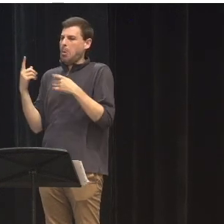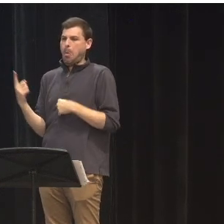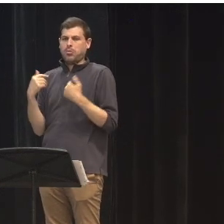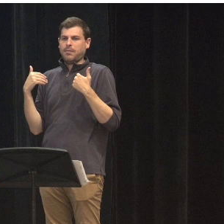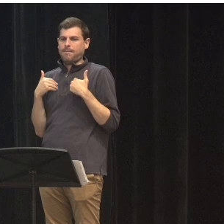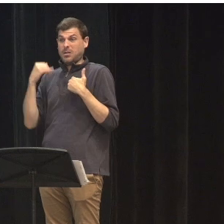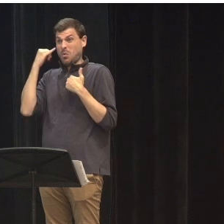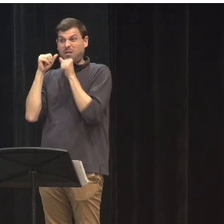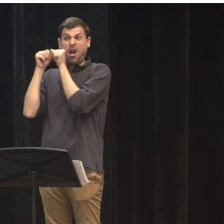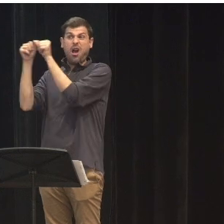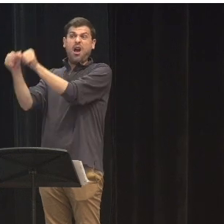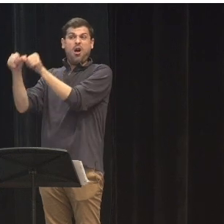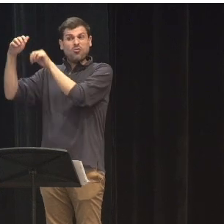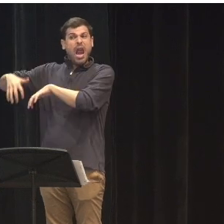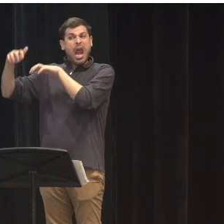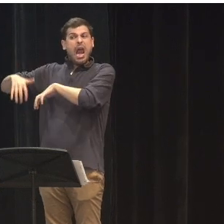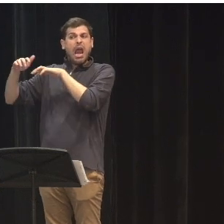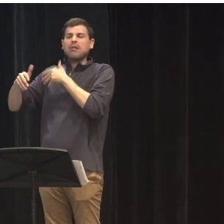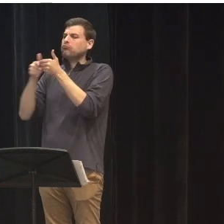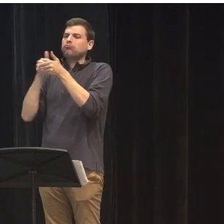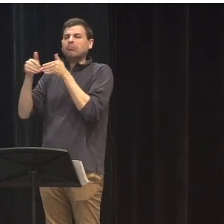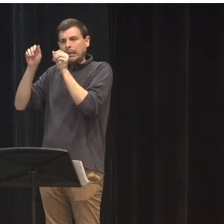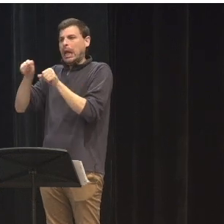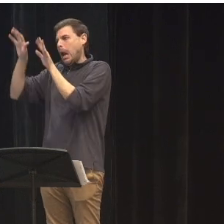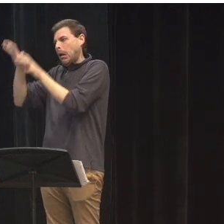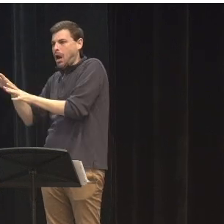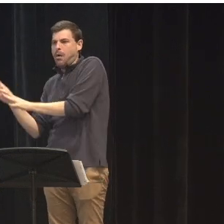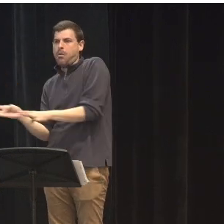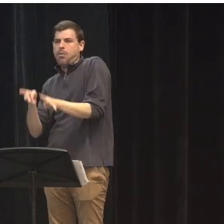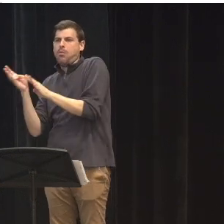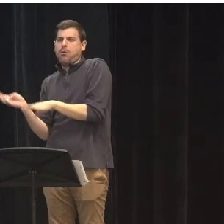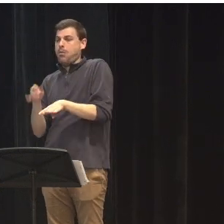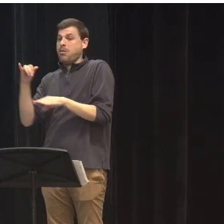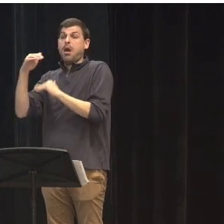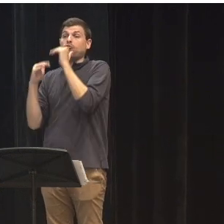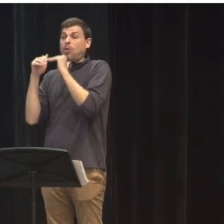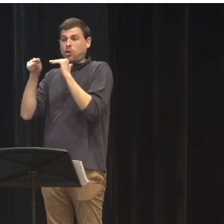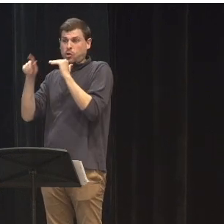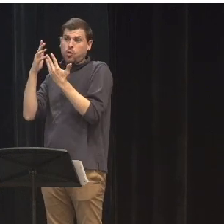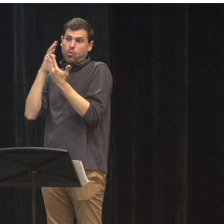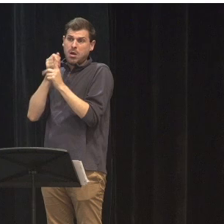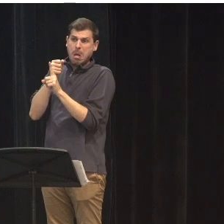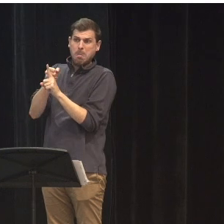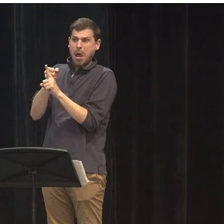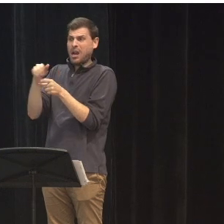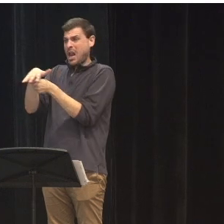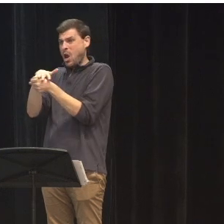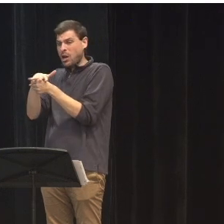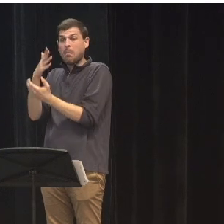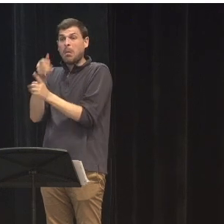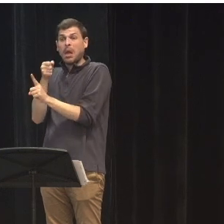event. Transportation, we looked at the structure and its effects or potential effects on